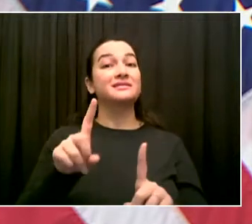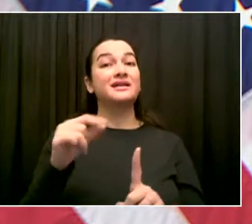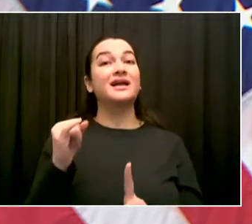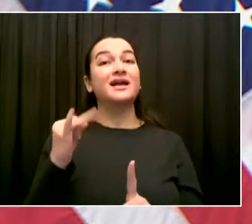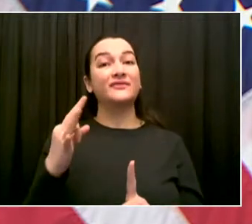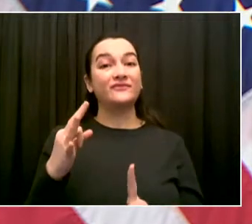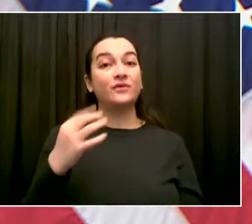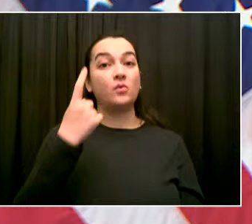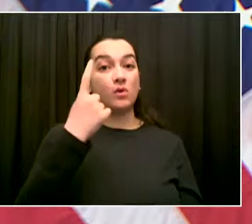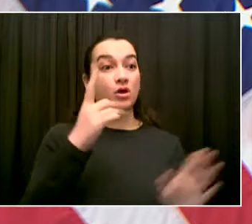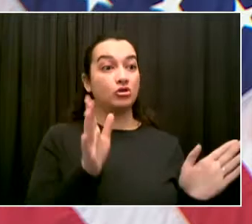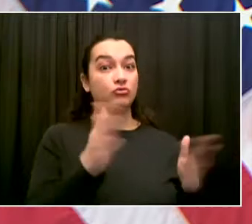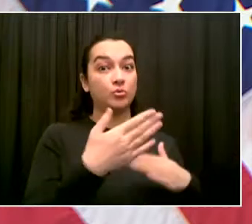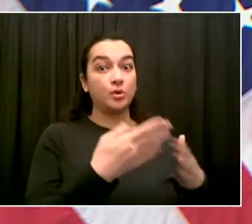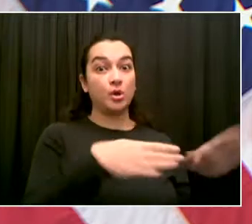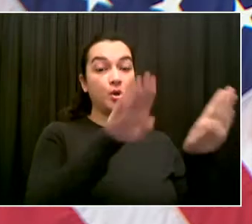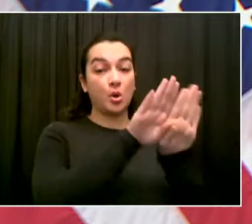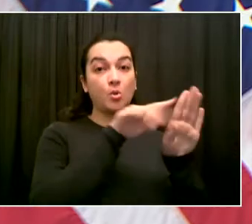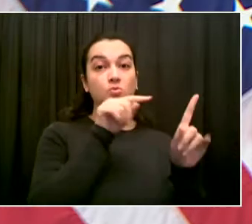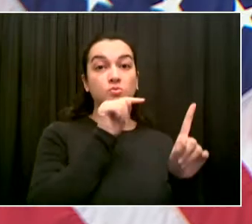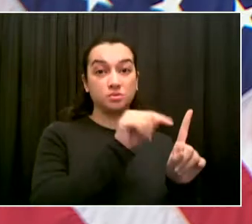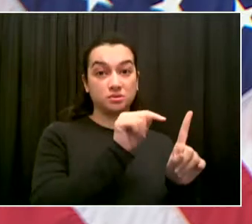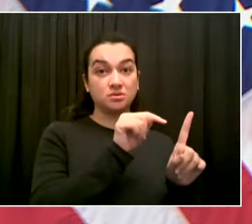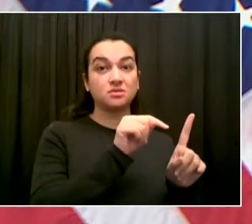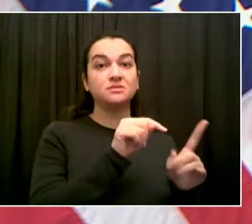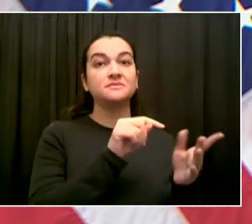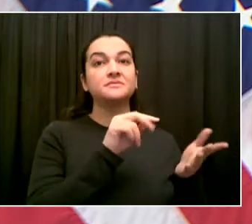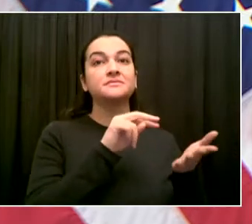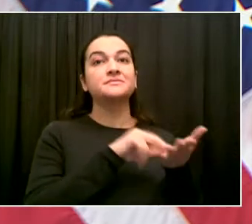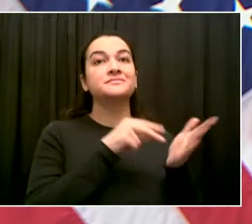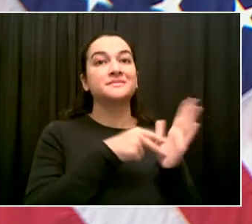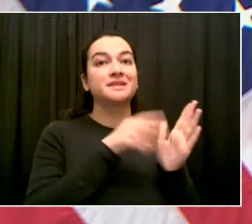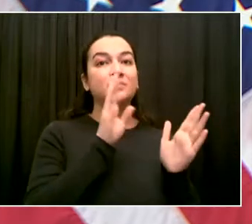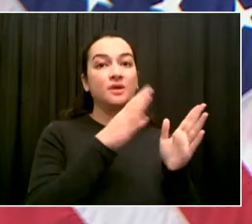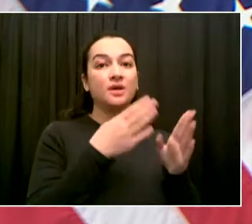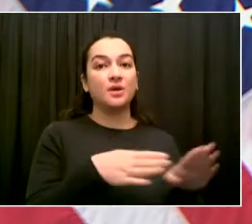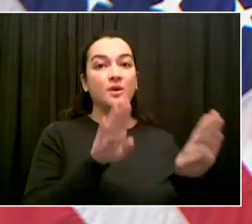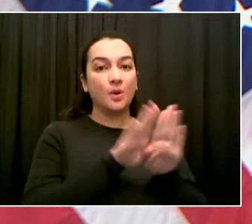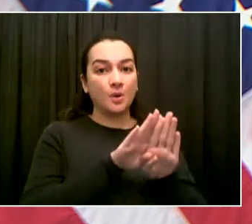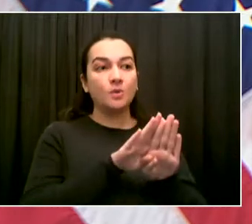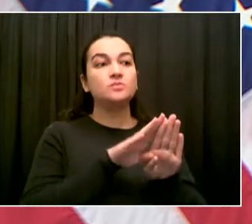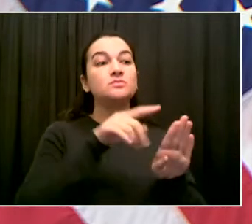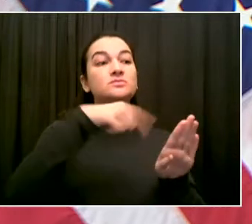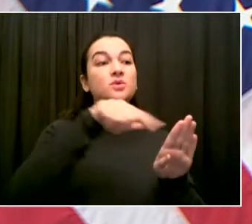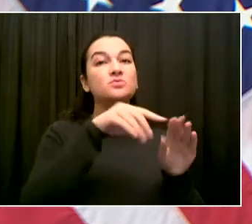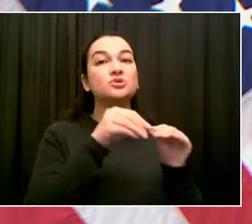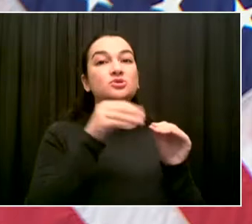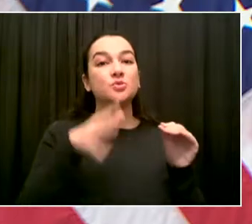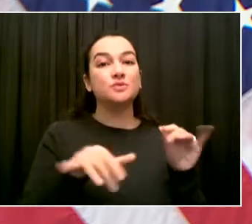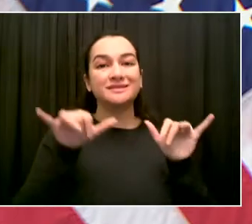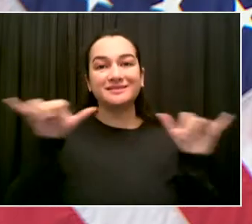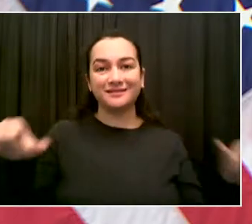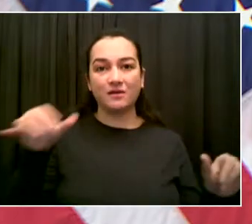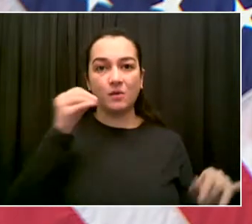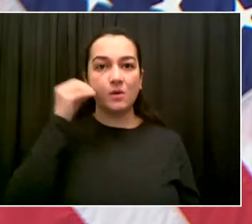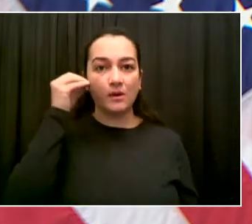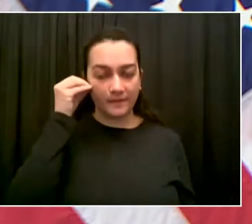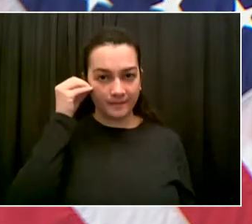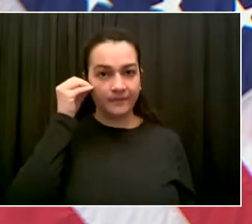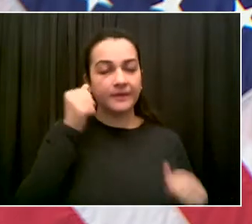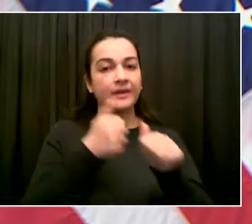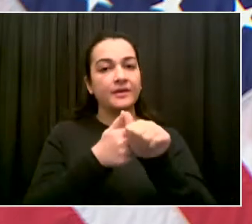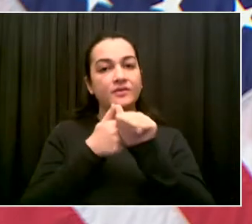case. To keep schools safe, we are going to continue to lean on our partners at the Situation Room and Test and Trace. In